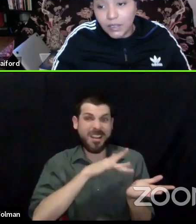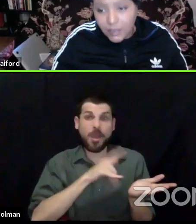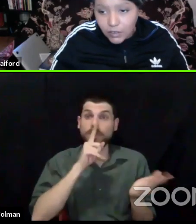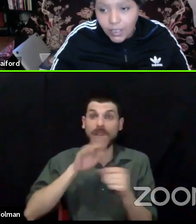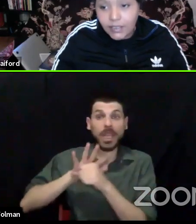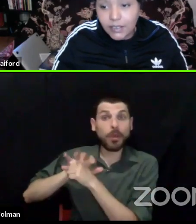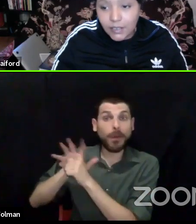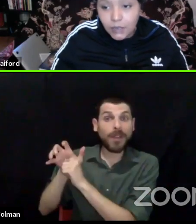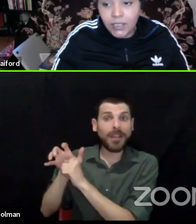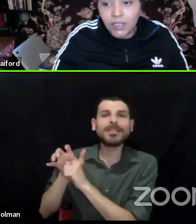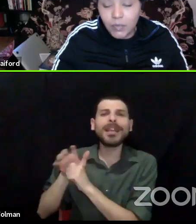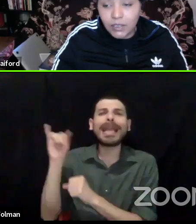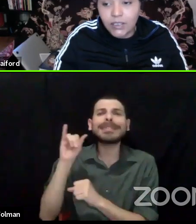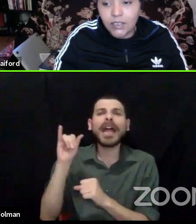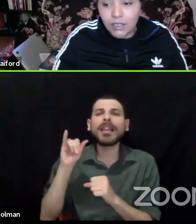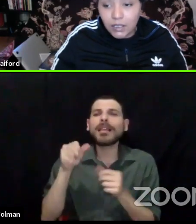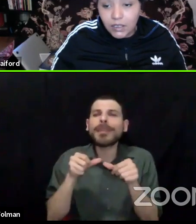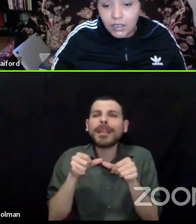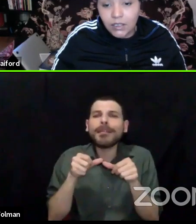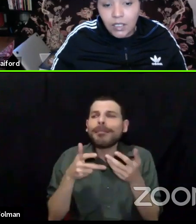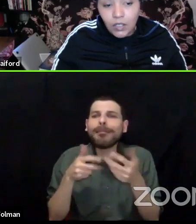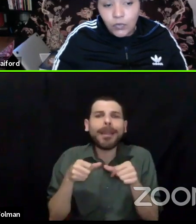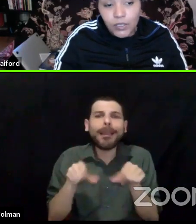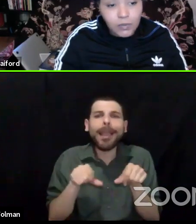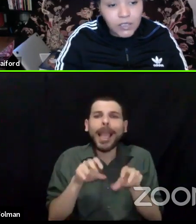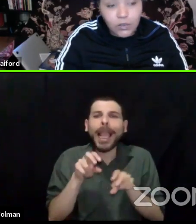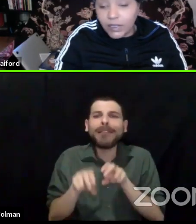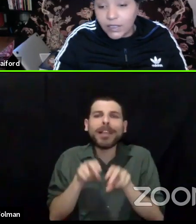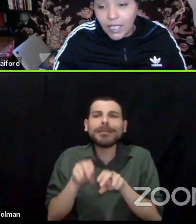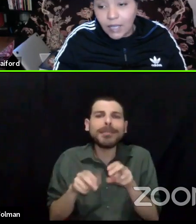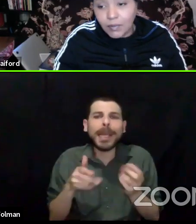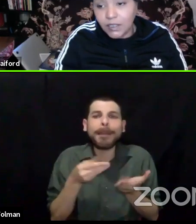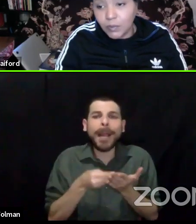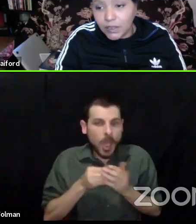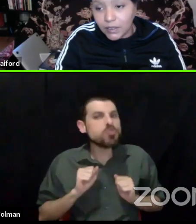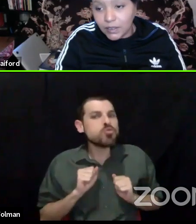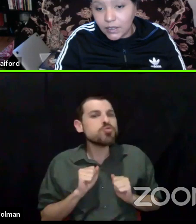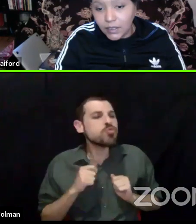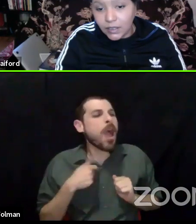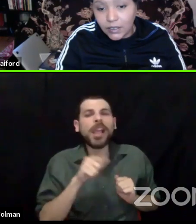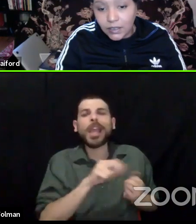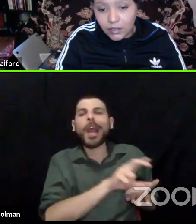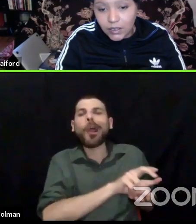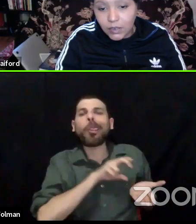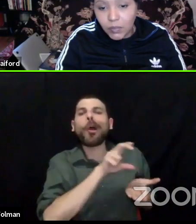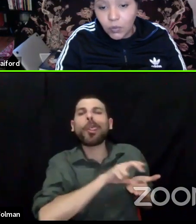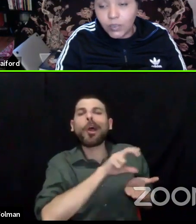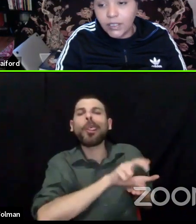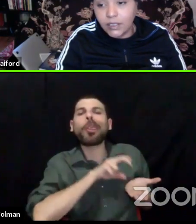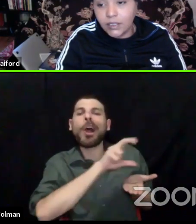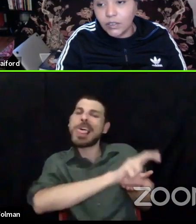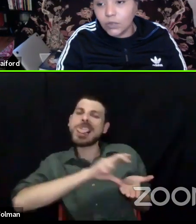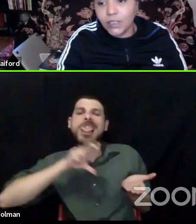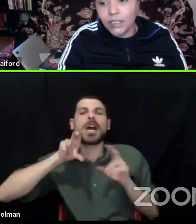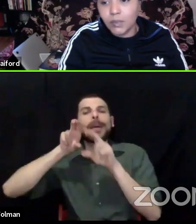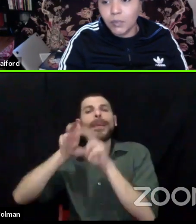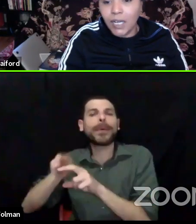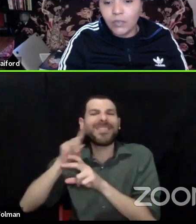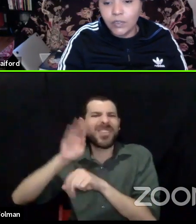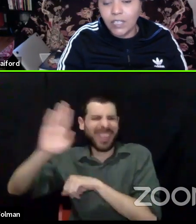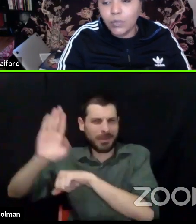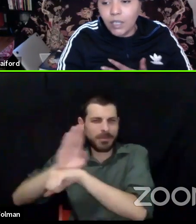stimulus, this crisis, this pandemic, this is a cushion for them to reestablish their businesses and their industries. But what we need to do is we need